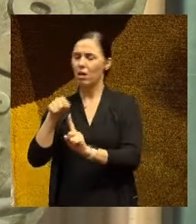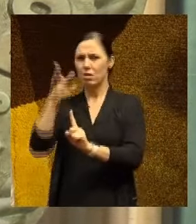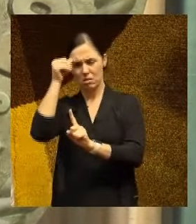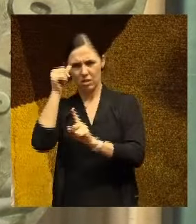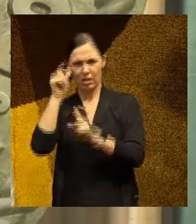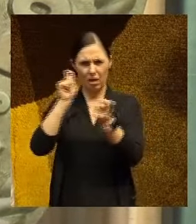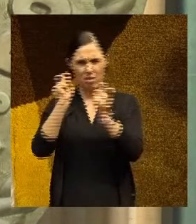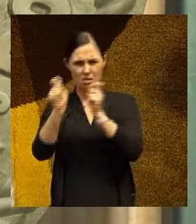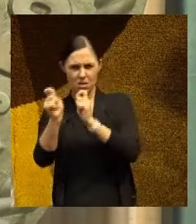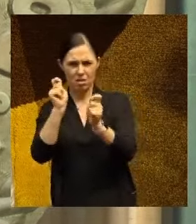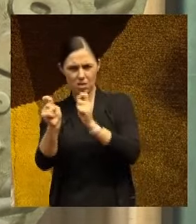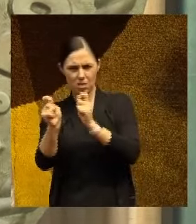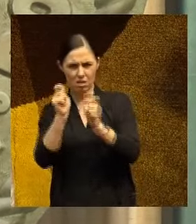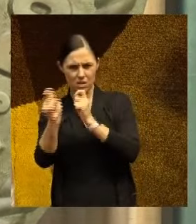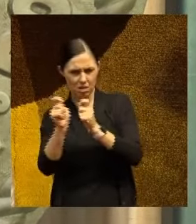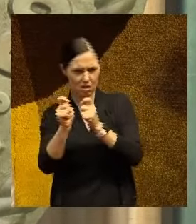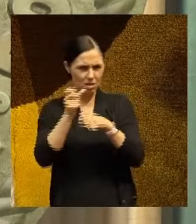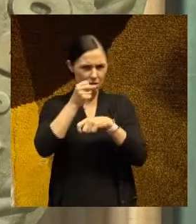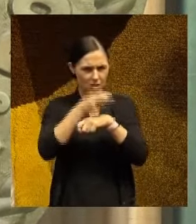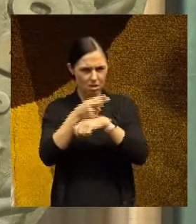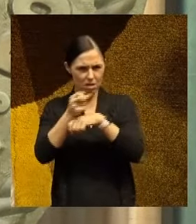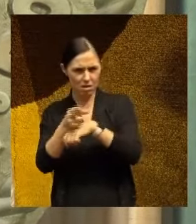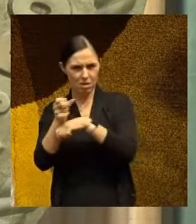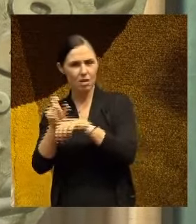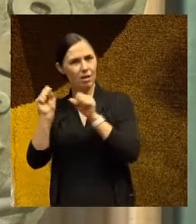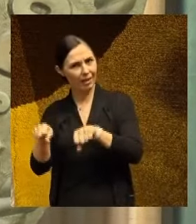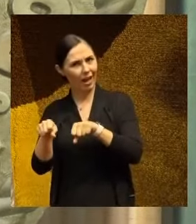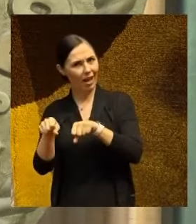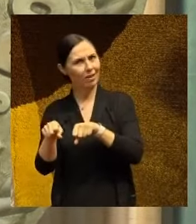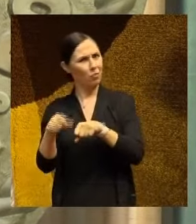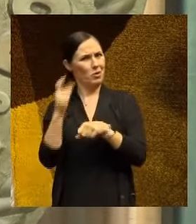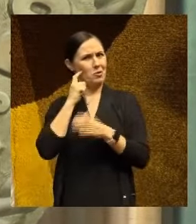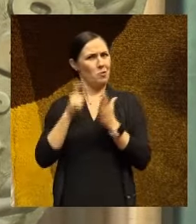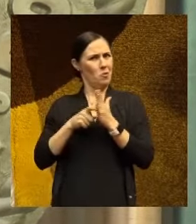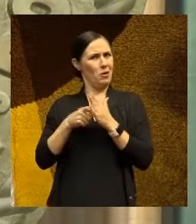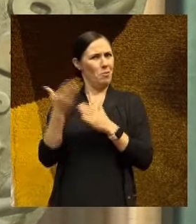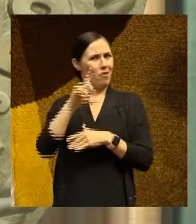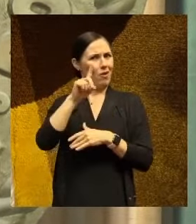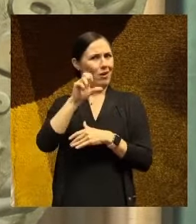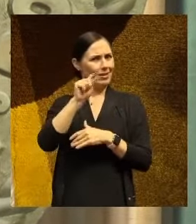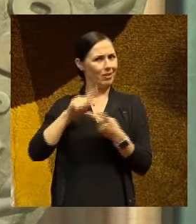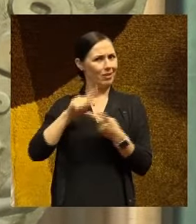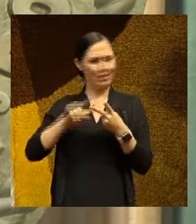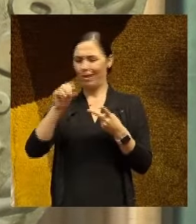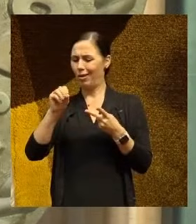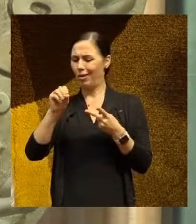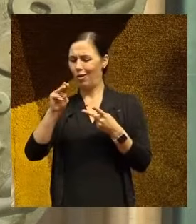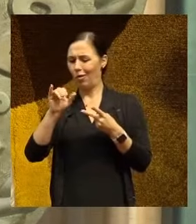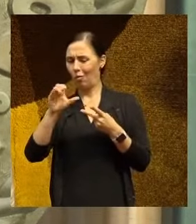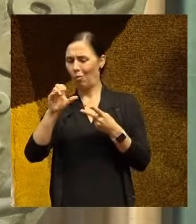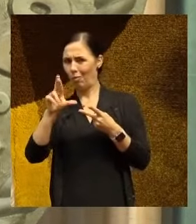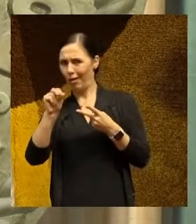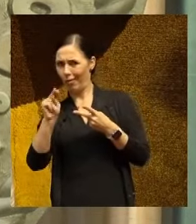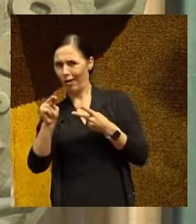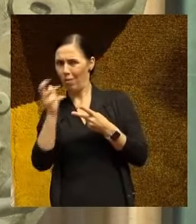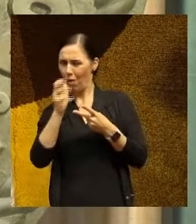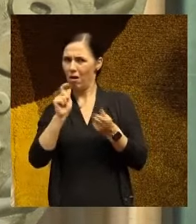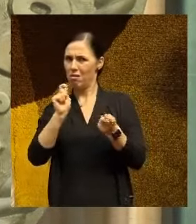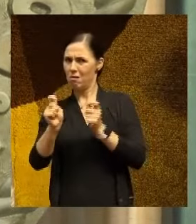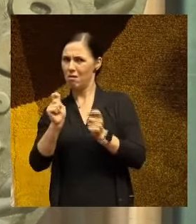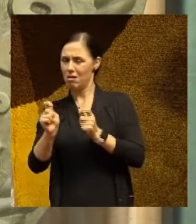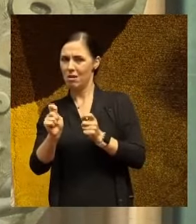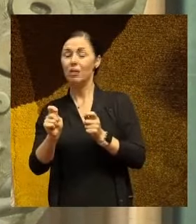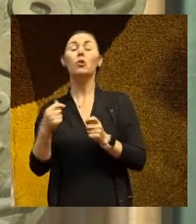and Omicron variants. Even as we learn how to better protect ourselves, we need to